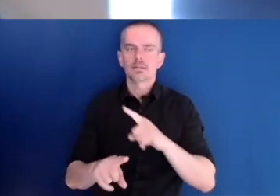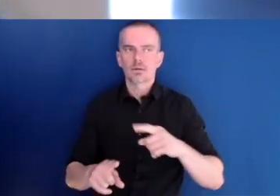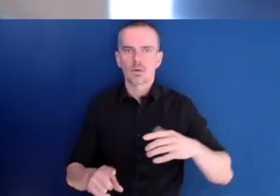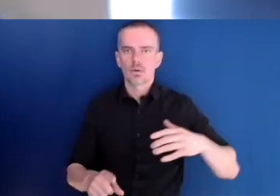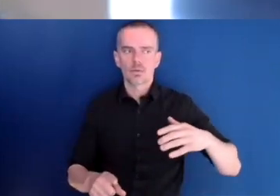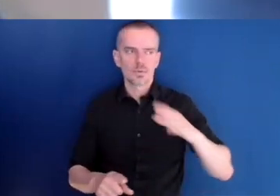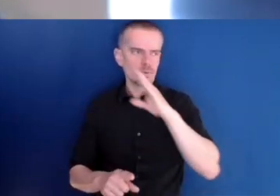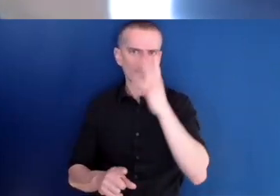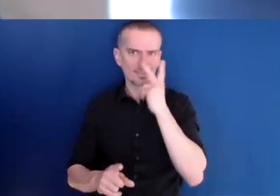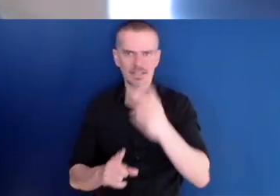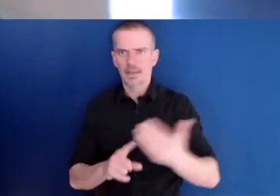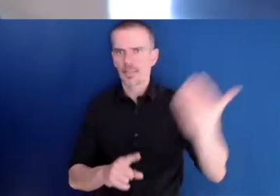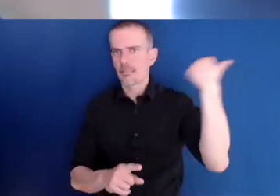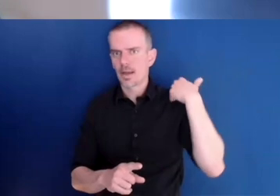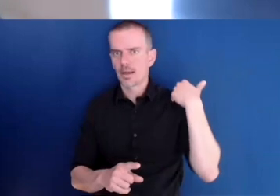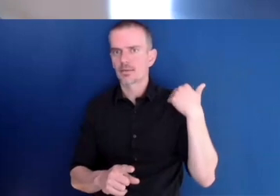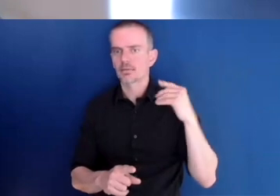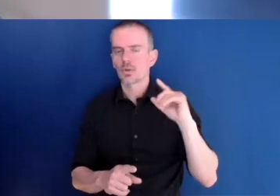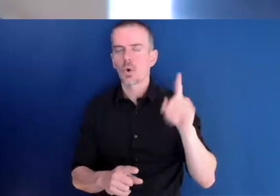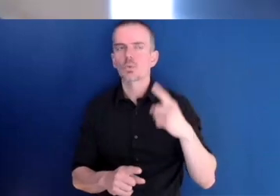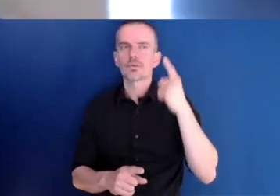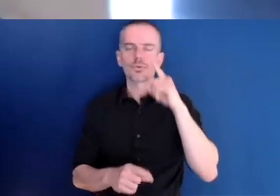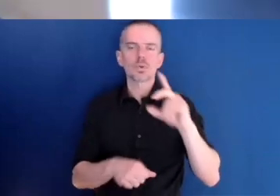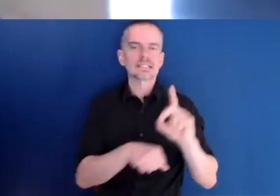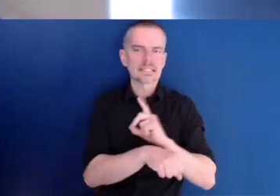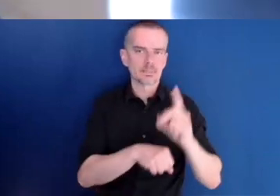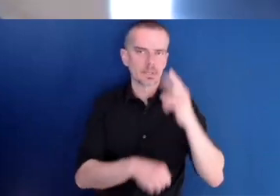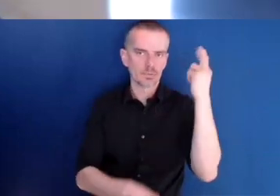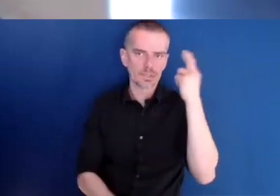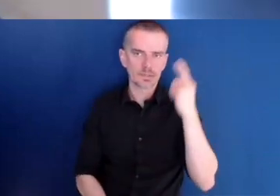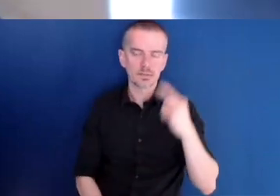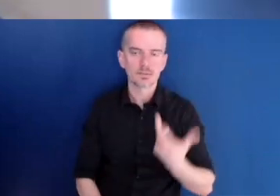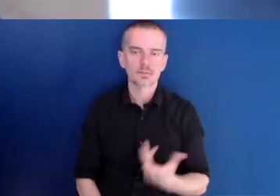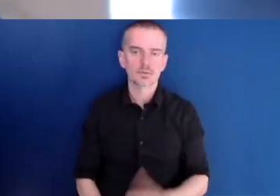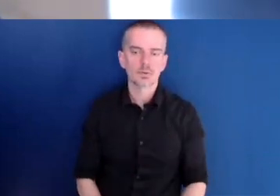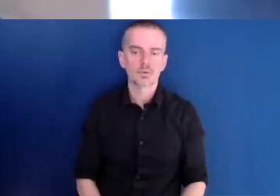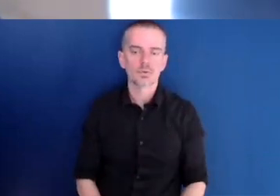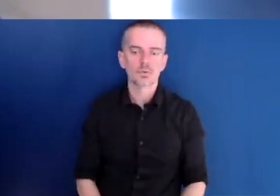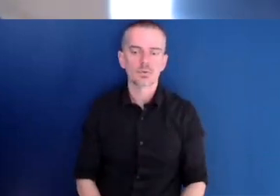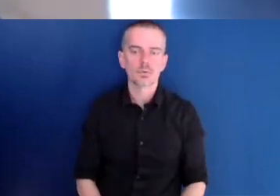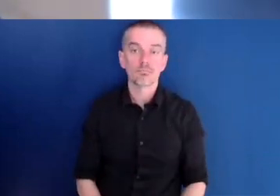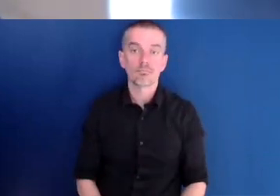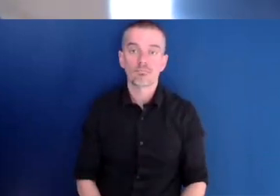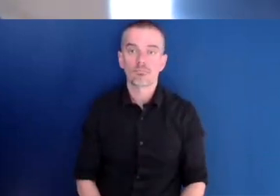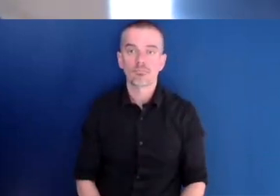that in the past. We've only seen that as a disciplinary action. So,